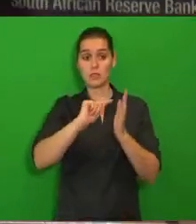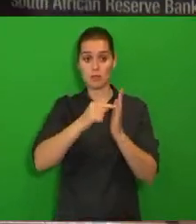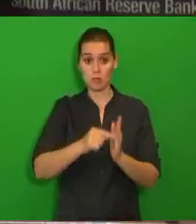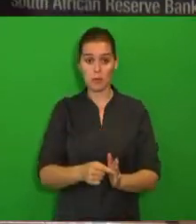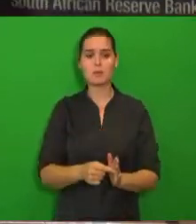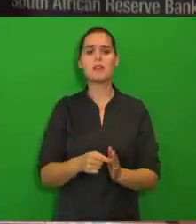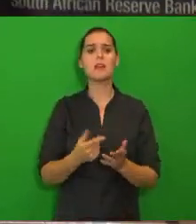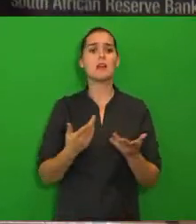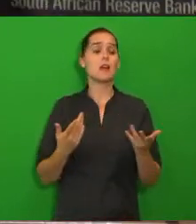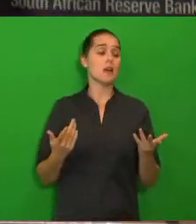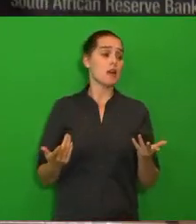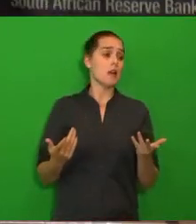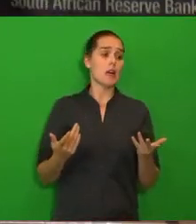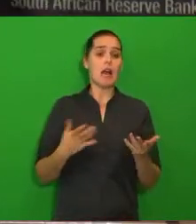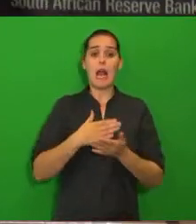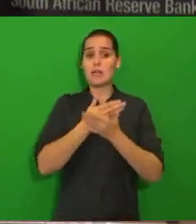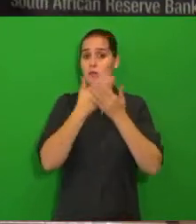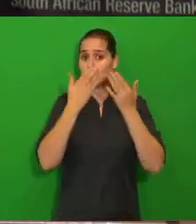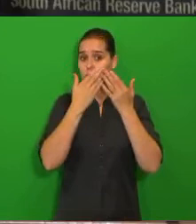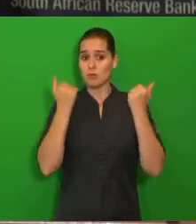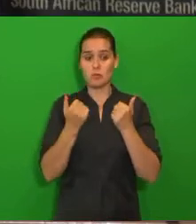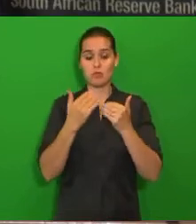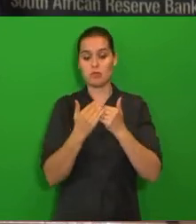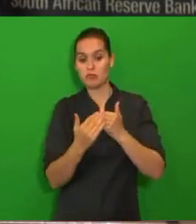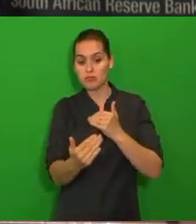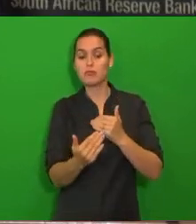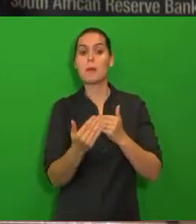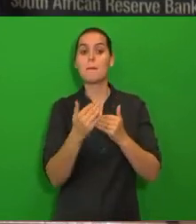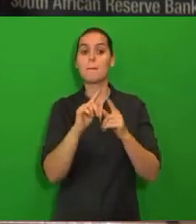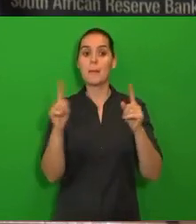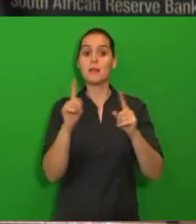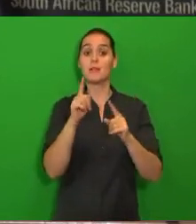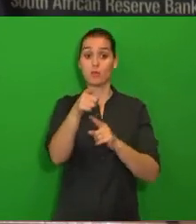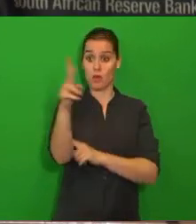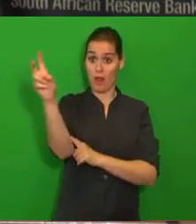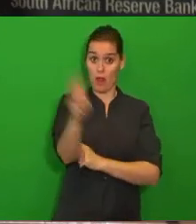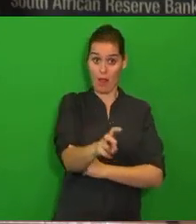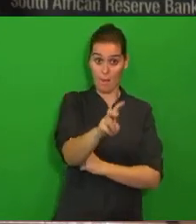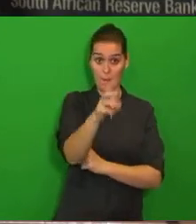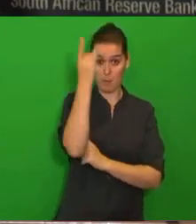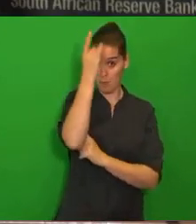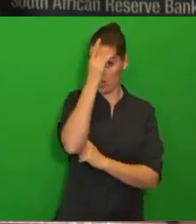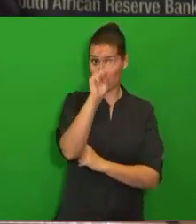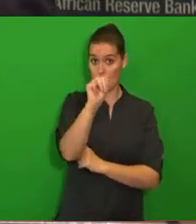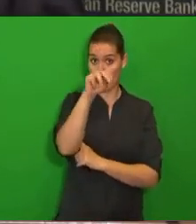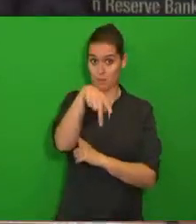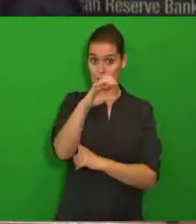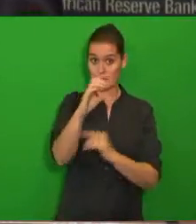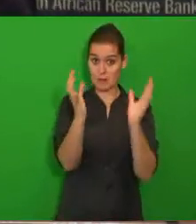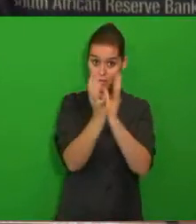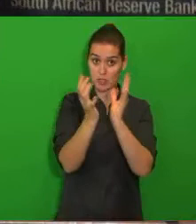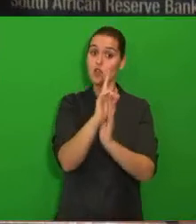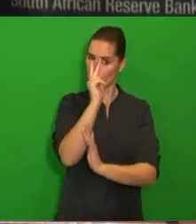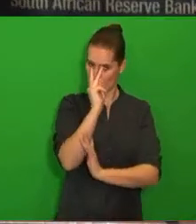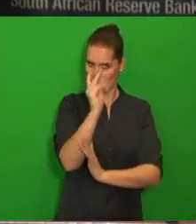don't know why cuts and not hikes or no holds, but if you come to the March MPC meeting, you will know what the